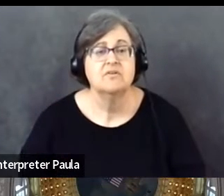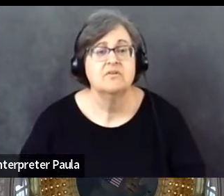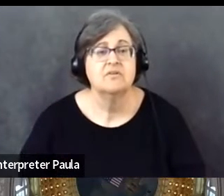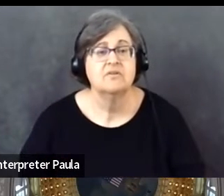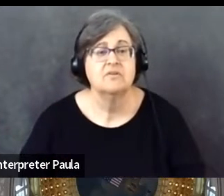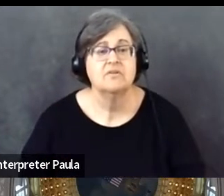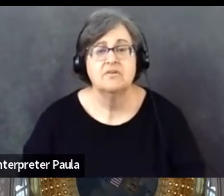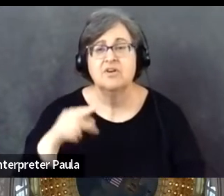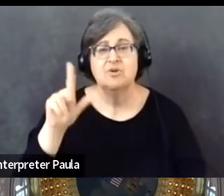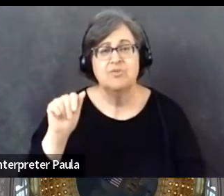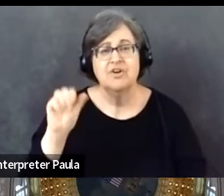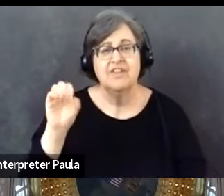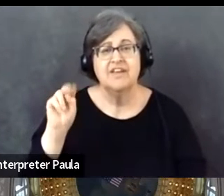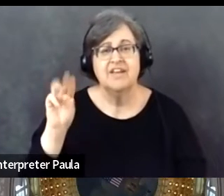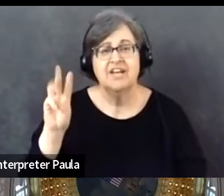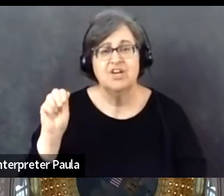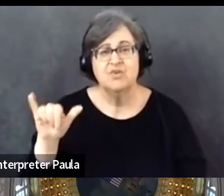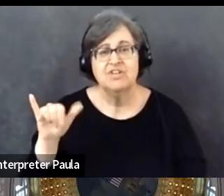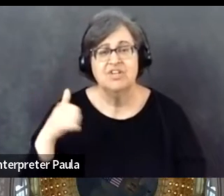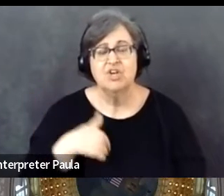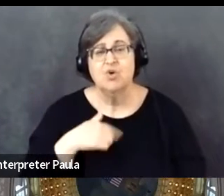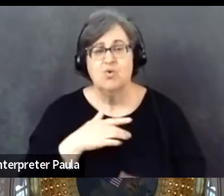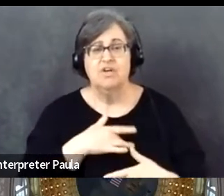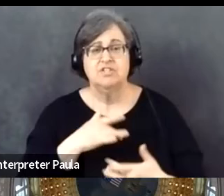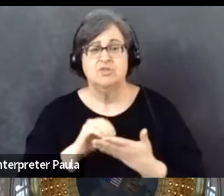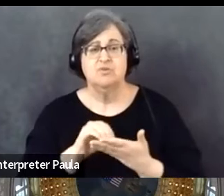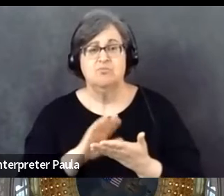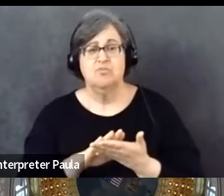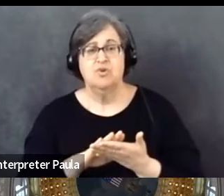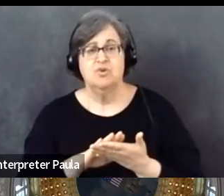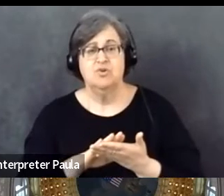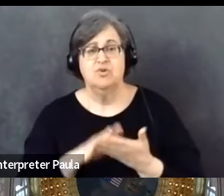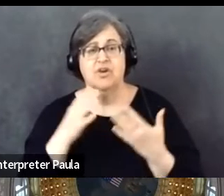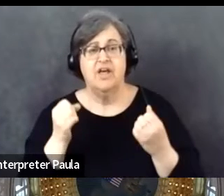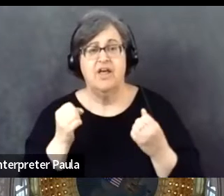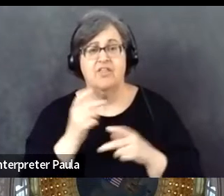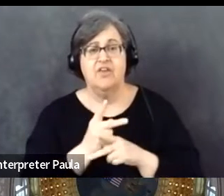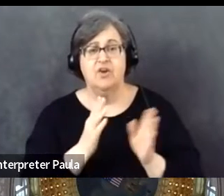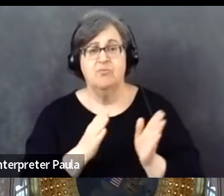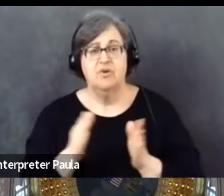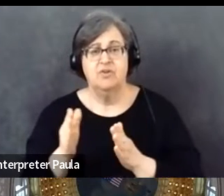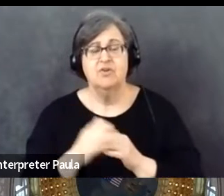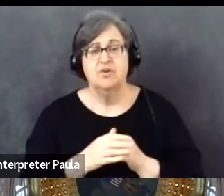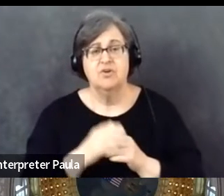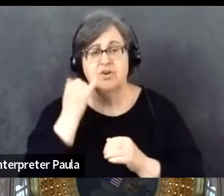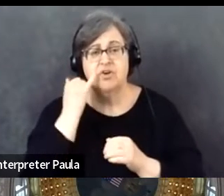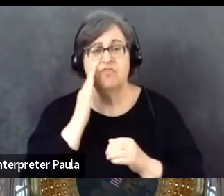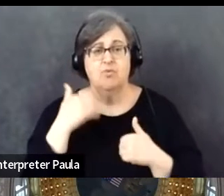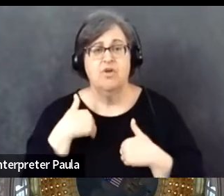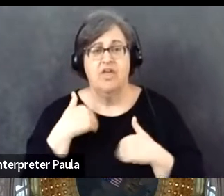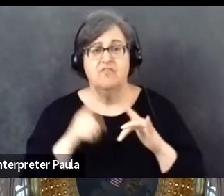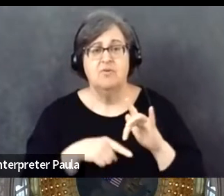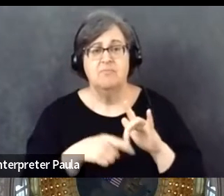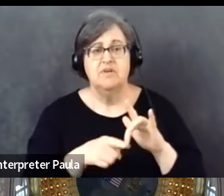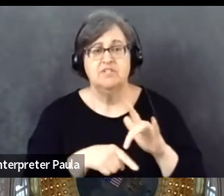This is Paula Conley. Actually, we usually put those in the healthcare plan if there's going to be a lot of school missed.